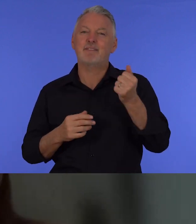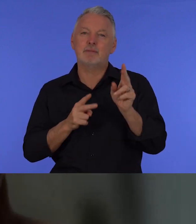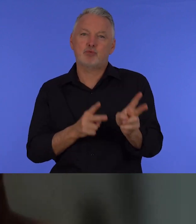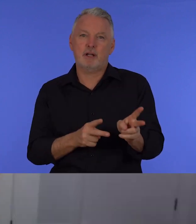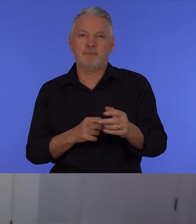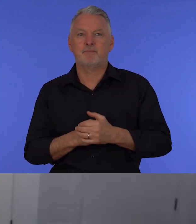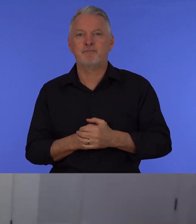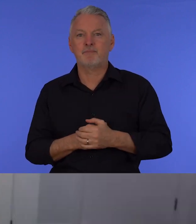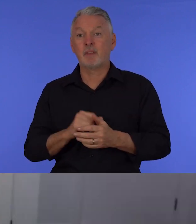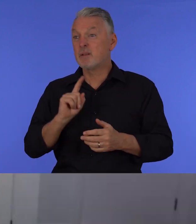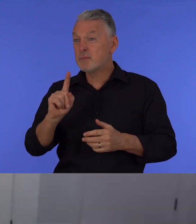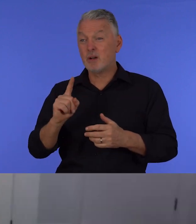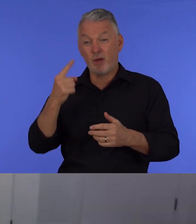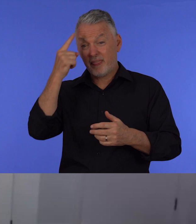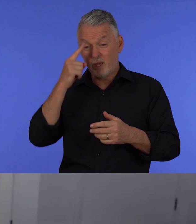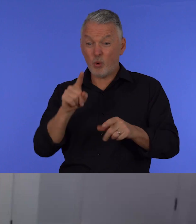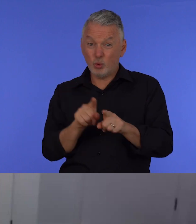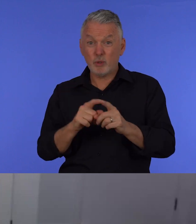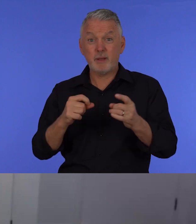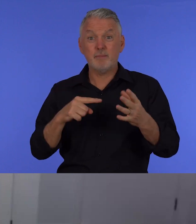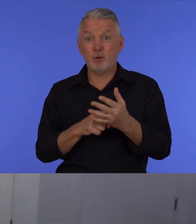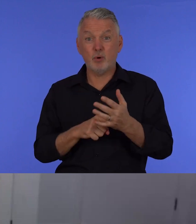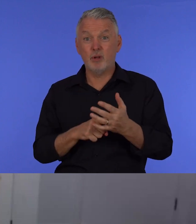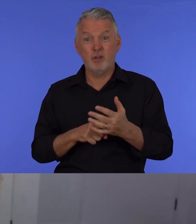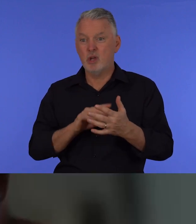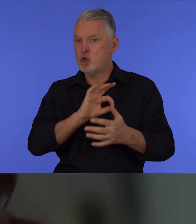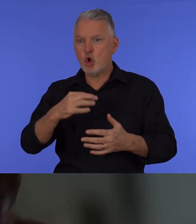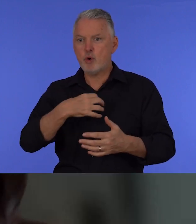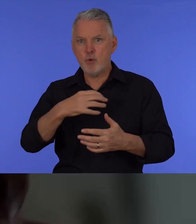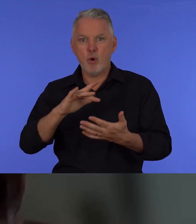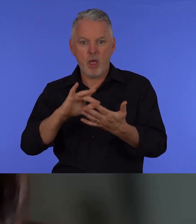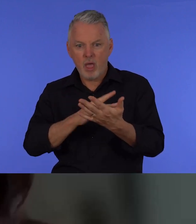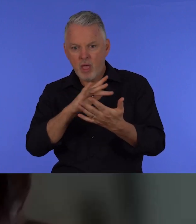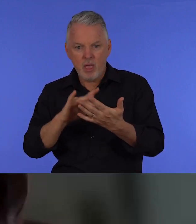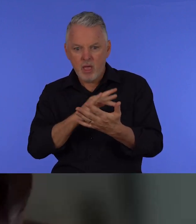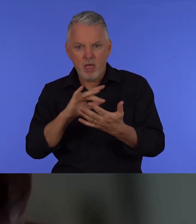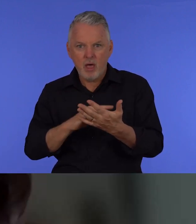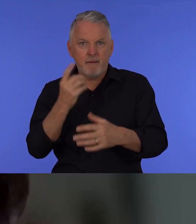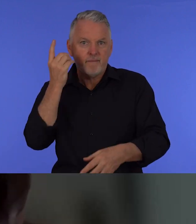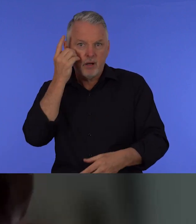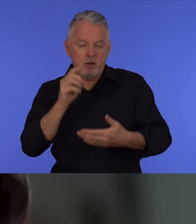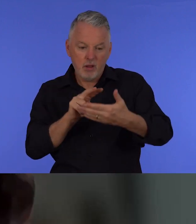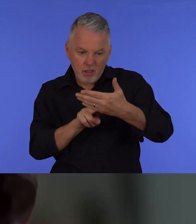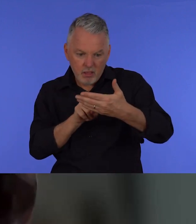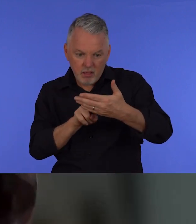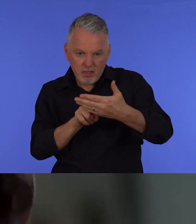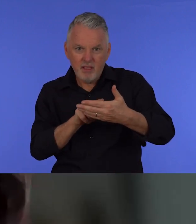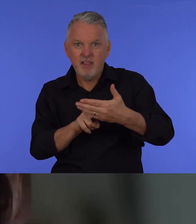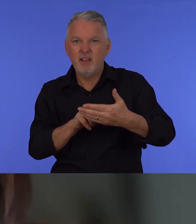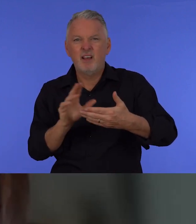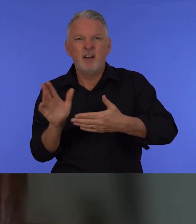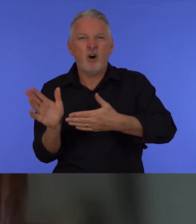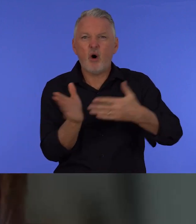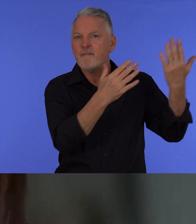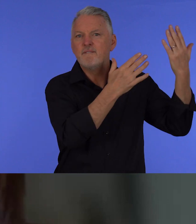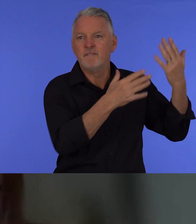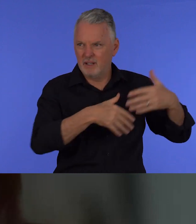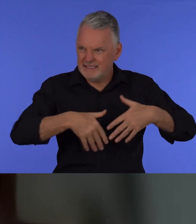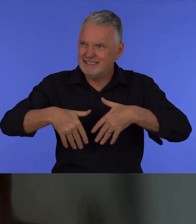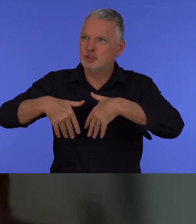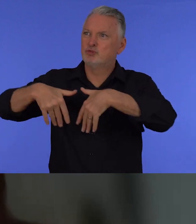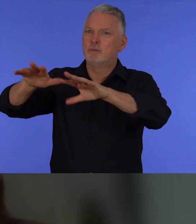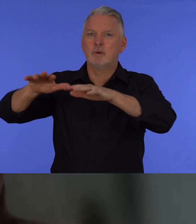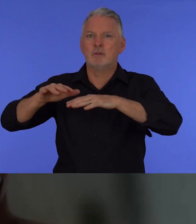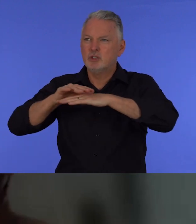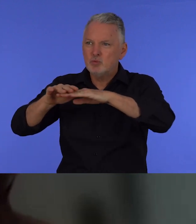half. So it's a nice long break. And also just keeps the kids practically off the screens for, an hour and a